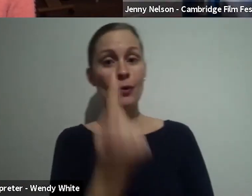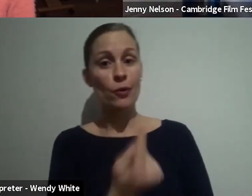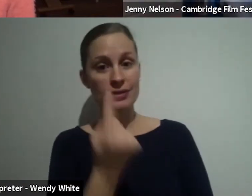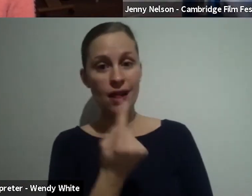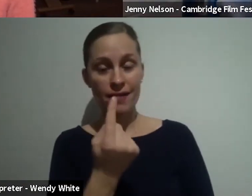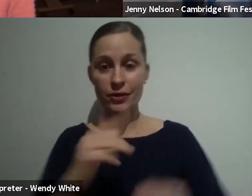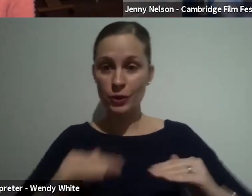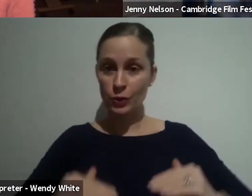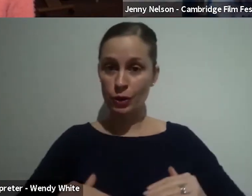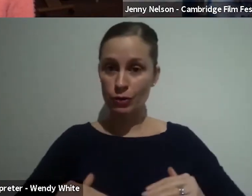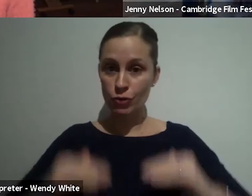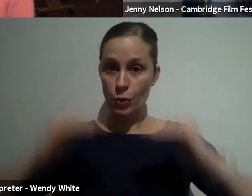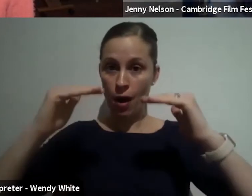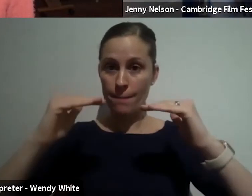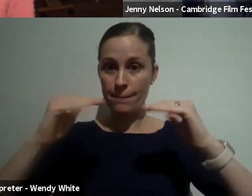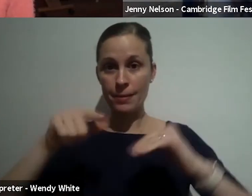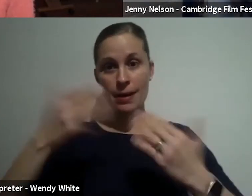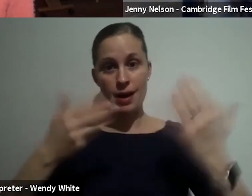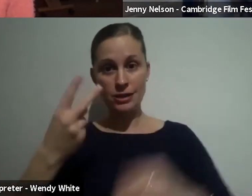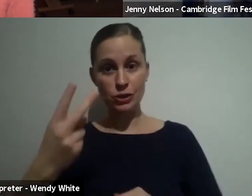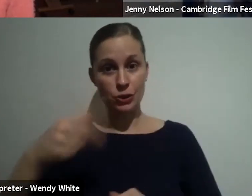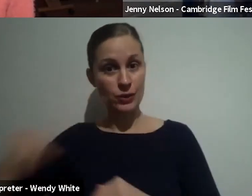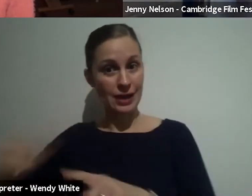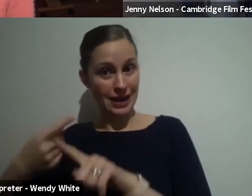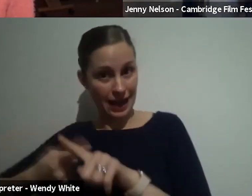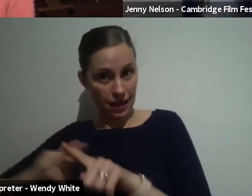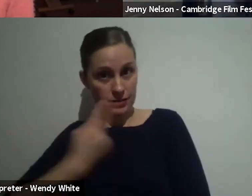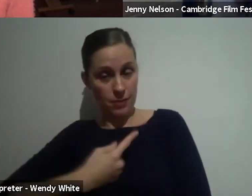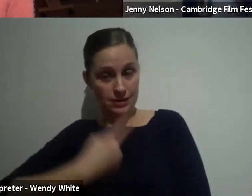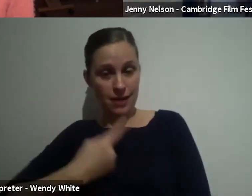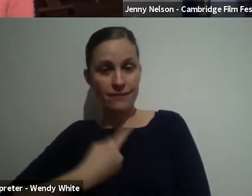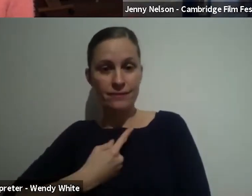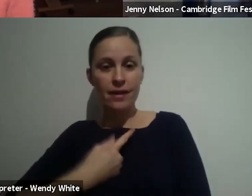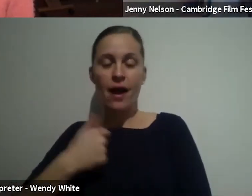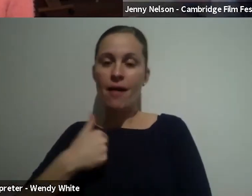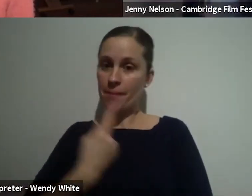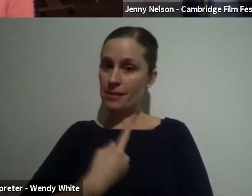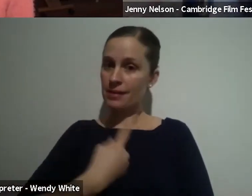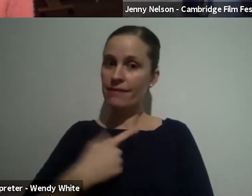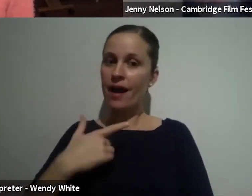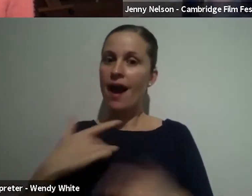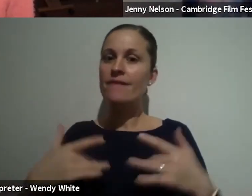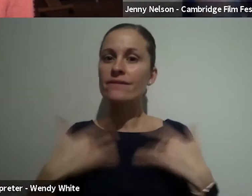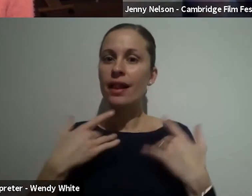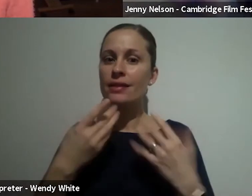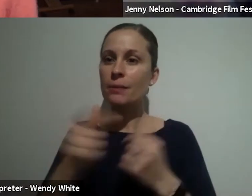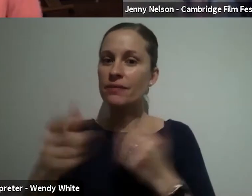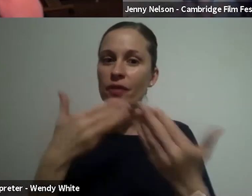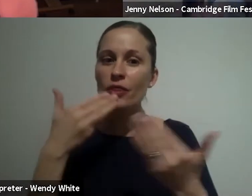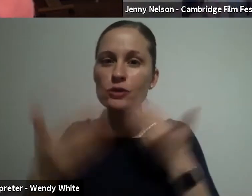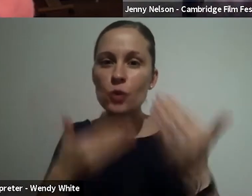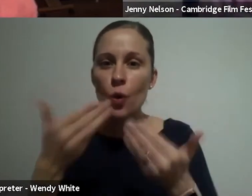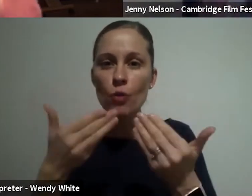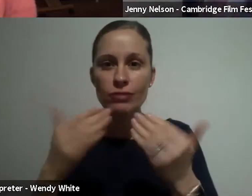time but in England, I would say there are universal parts. I love the